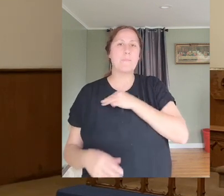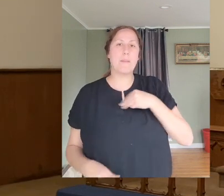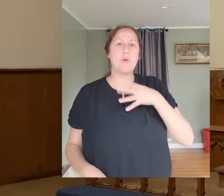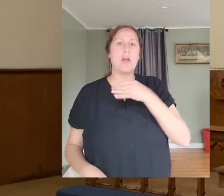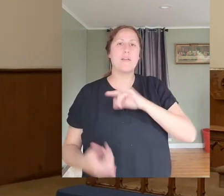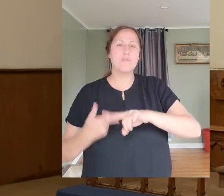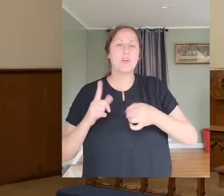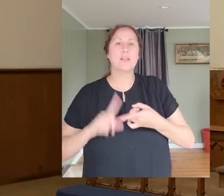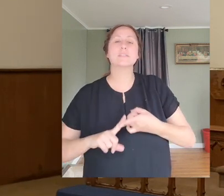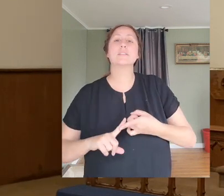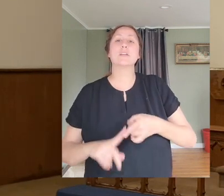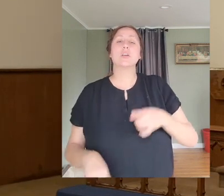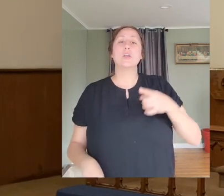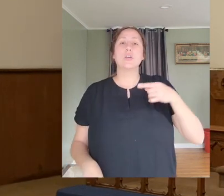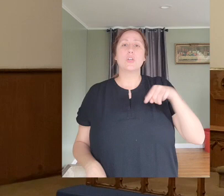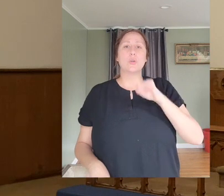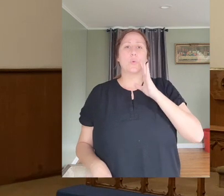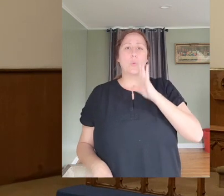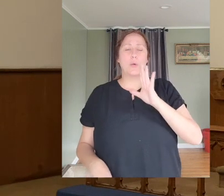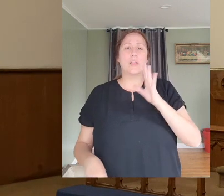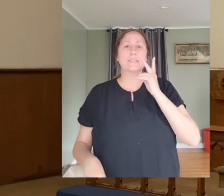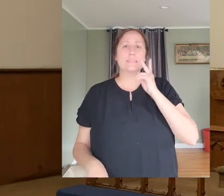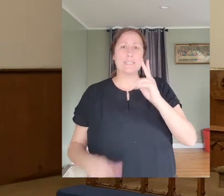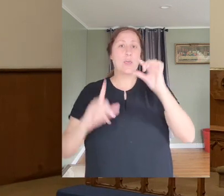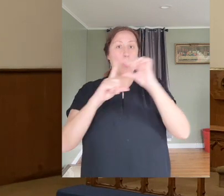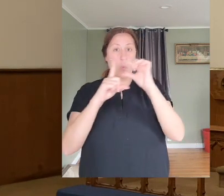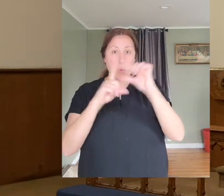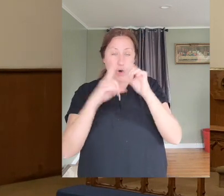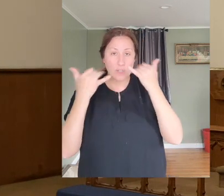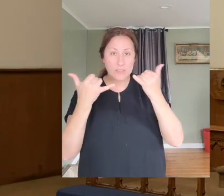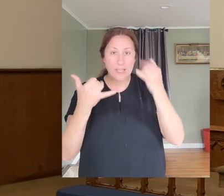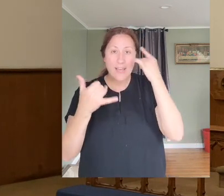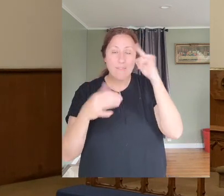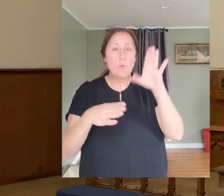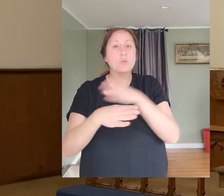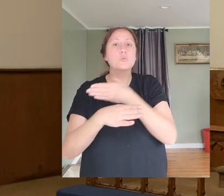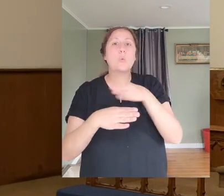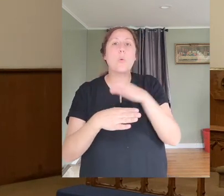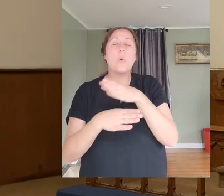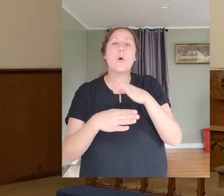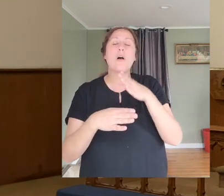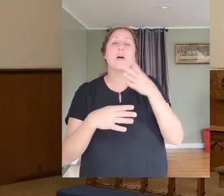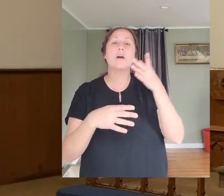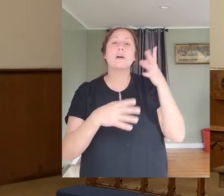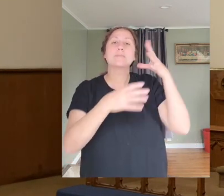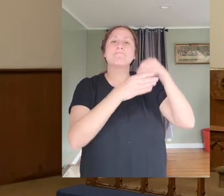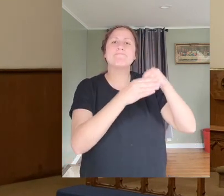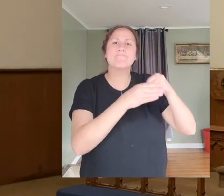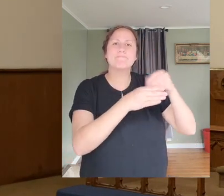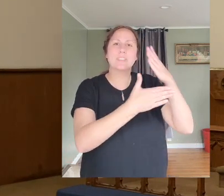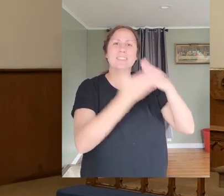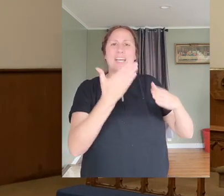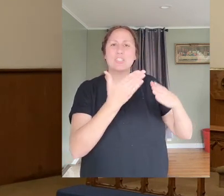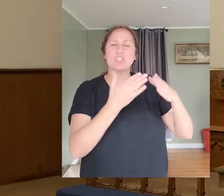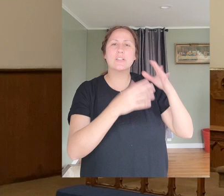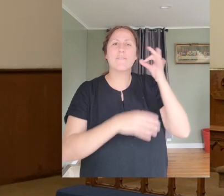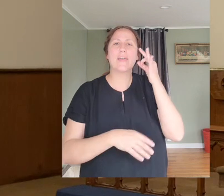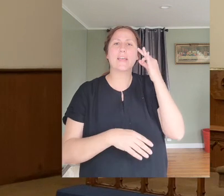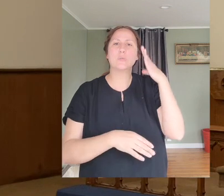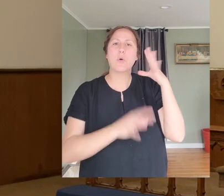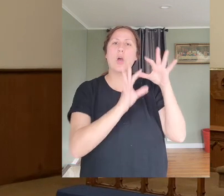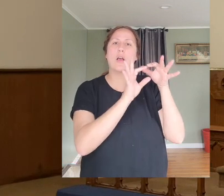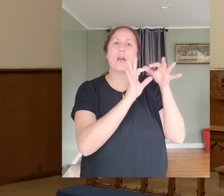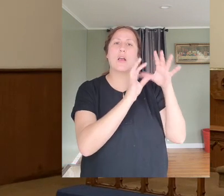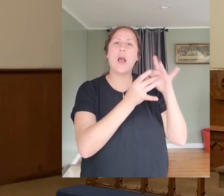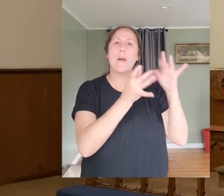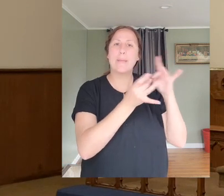You'll also see the words to our songs today found in the comments section on YouTube, and you can find them as well on